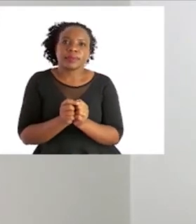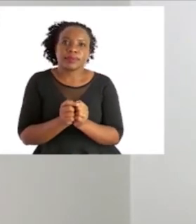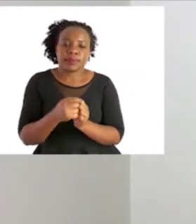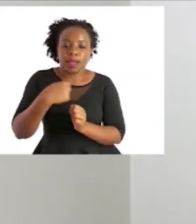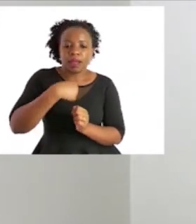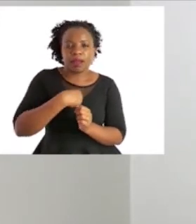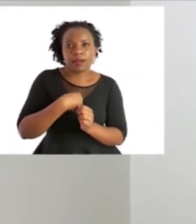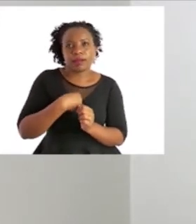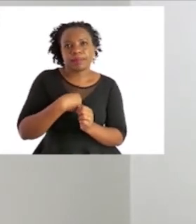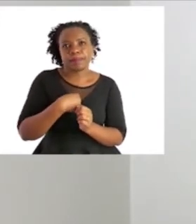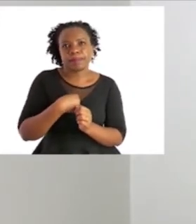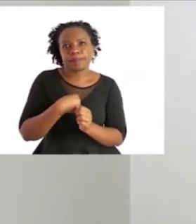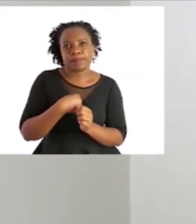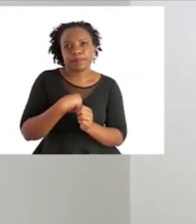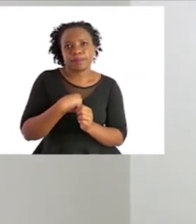I